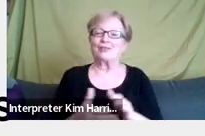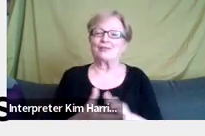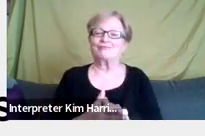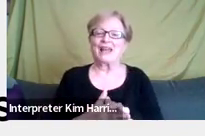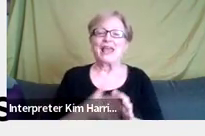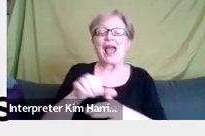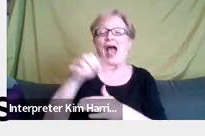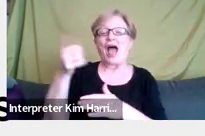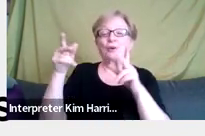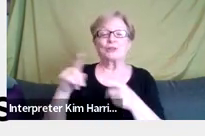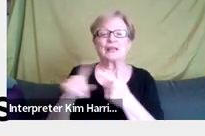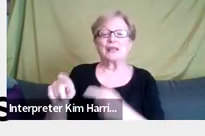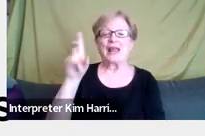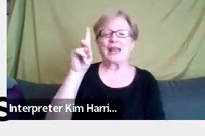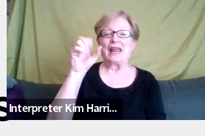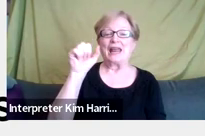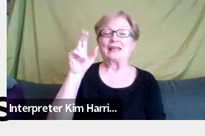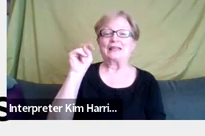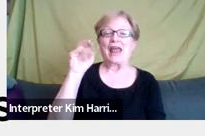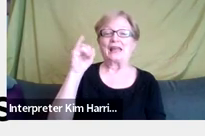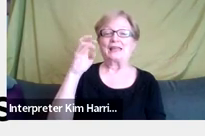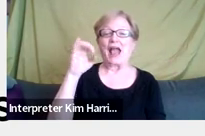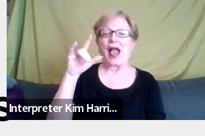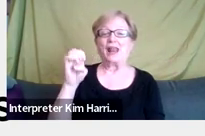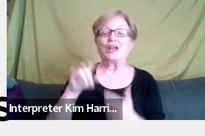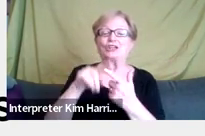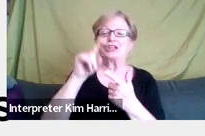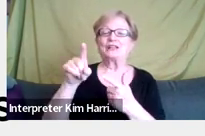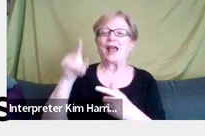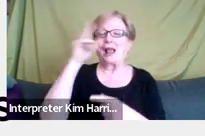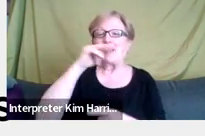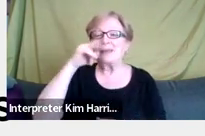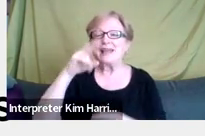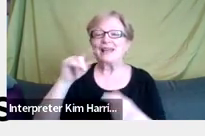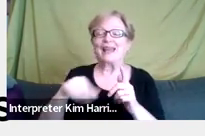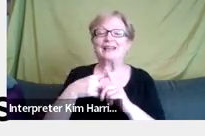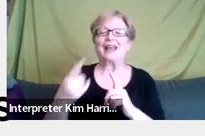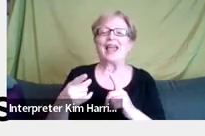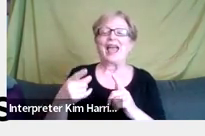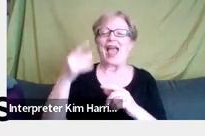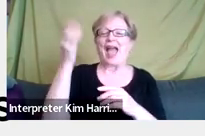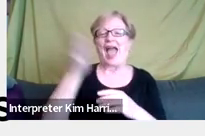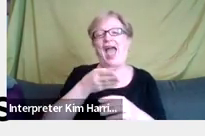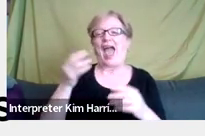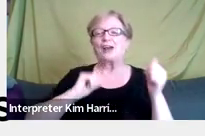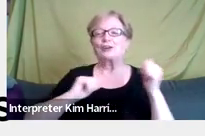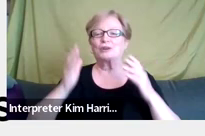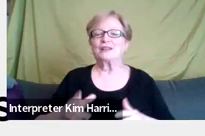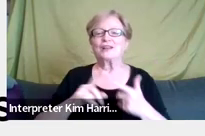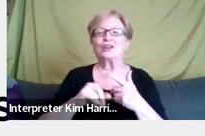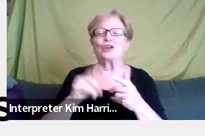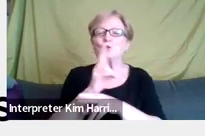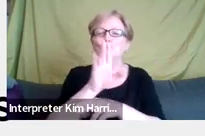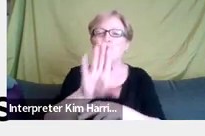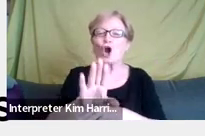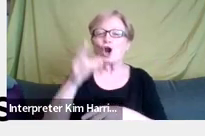Danielle Bettis. She is a comedian slash actress who uses her humor to try to make comedy